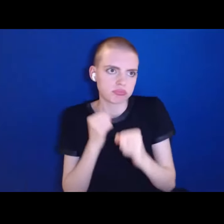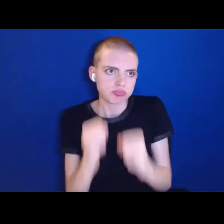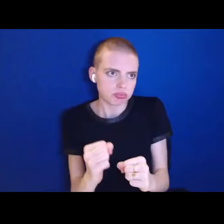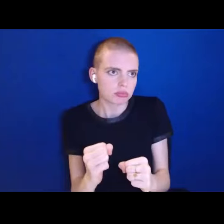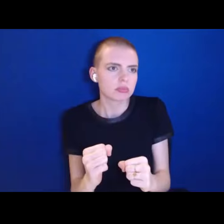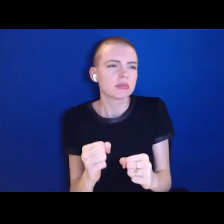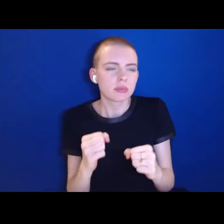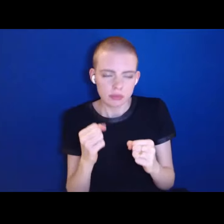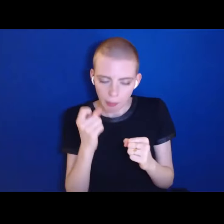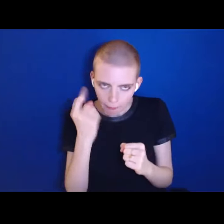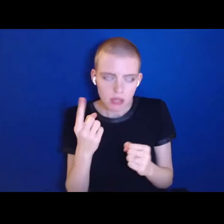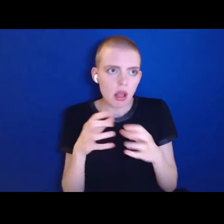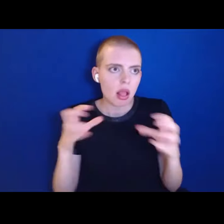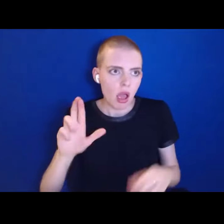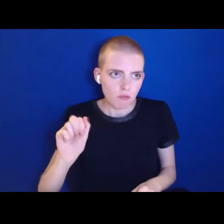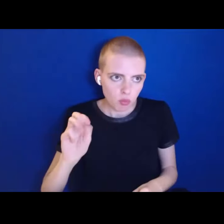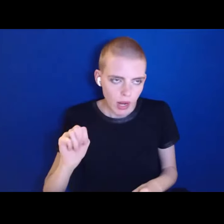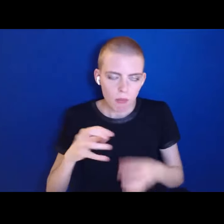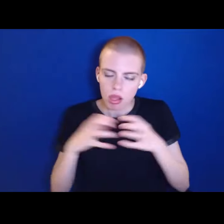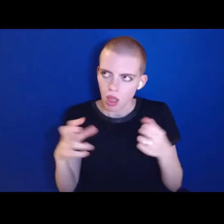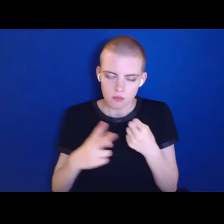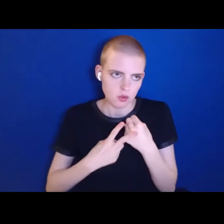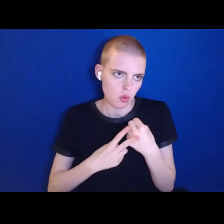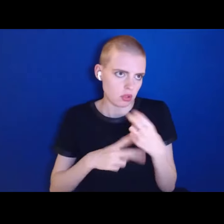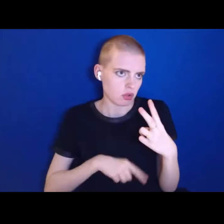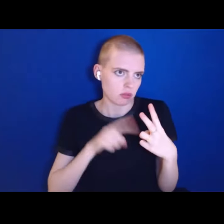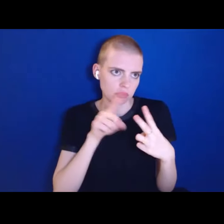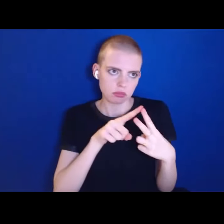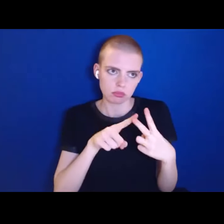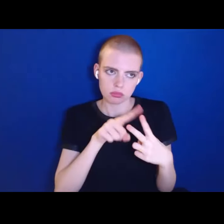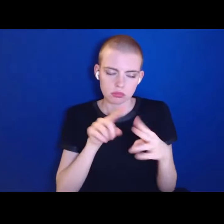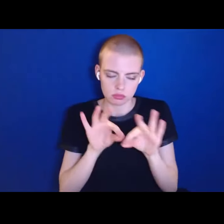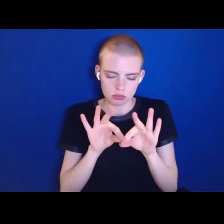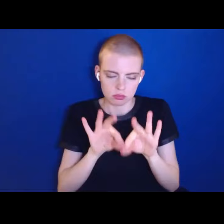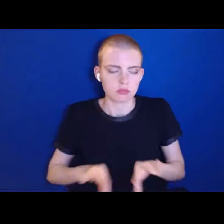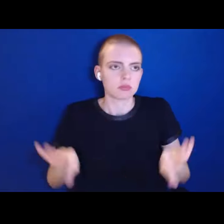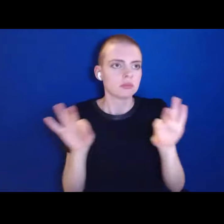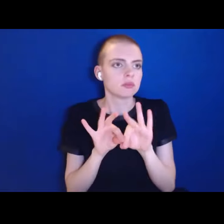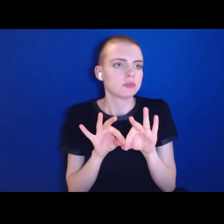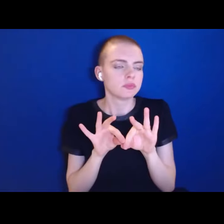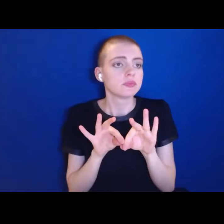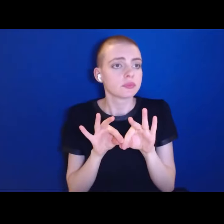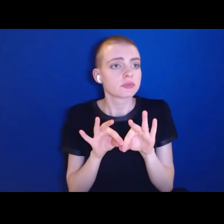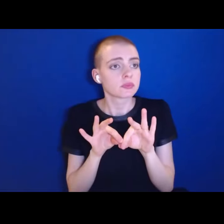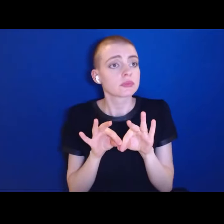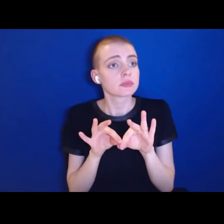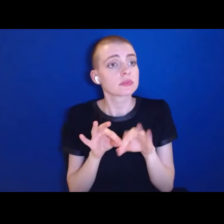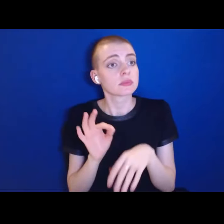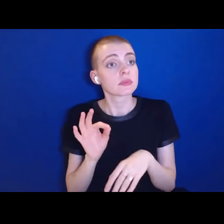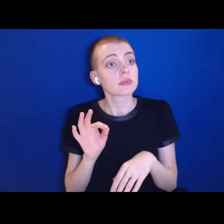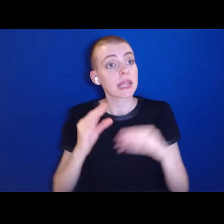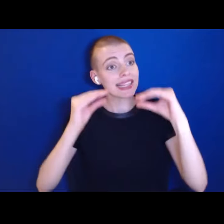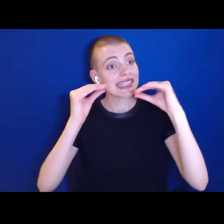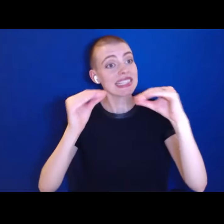lot of RAM and a lot of storage, and that's essential. But you could get scanners for instruction that are